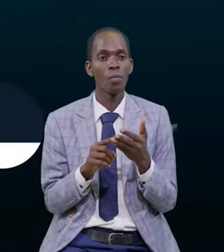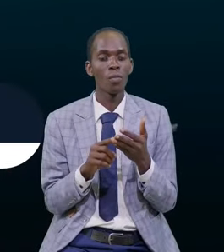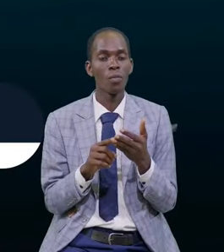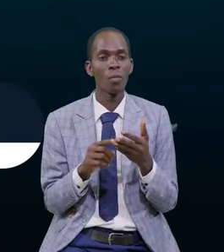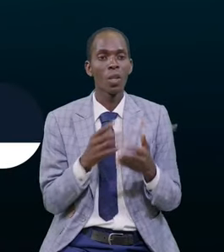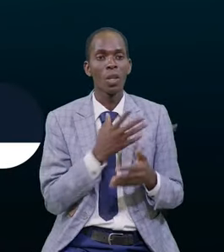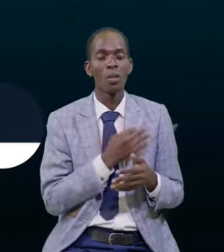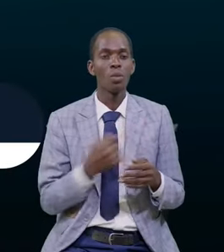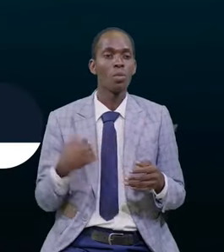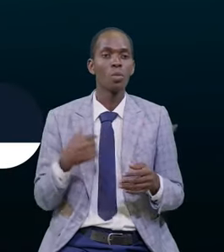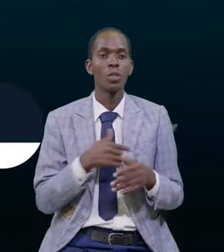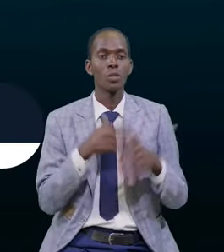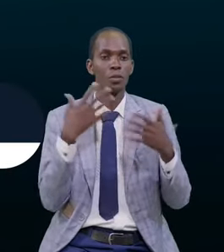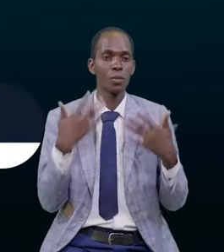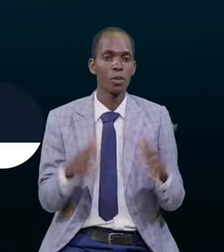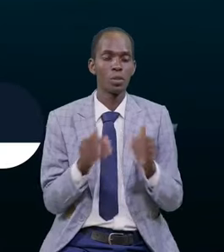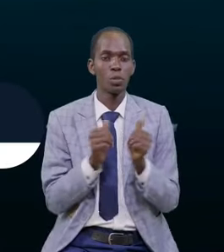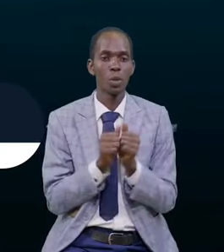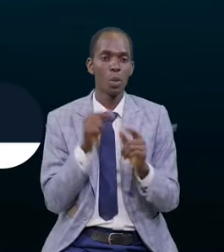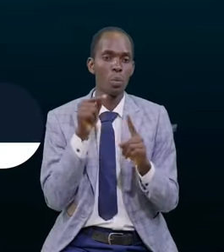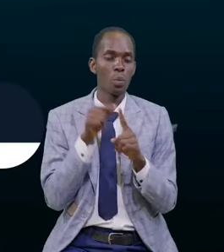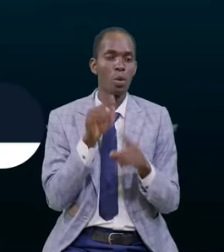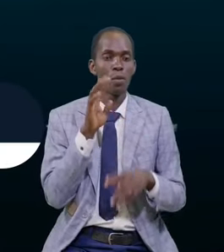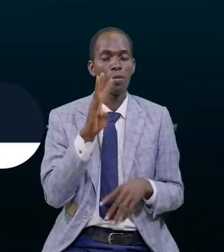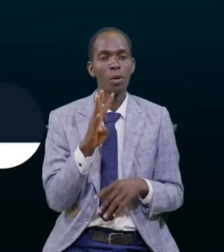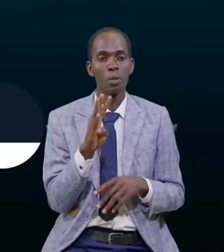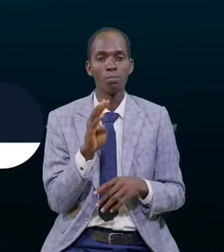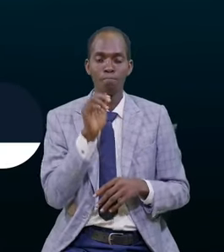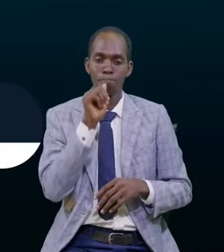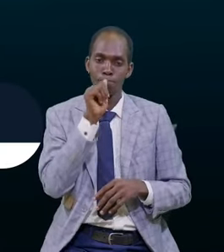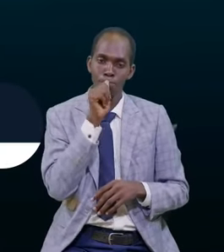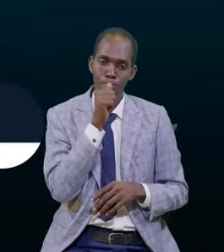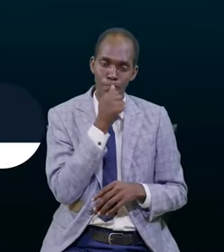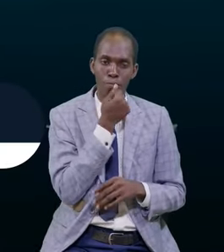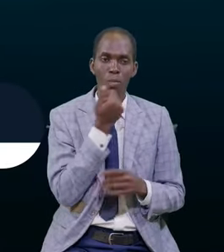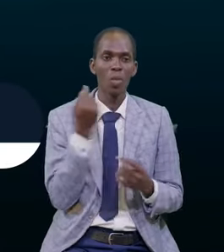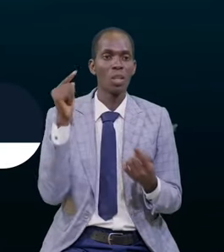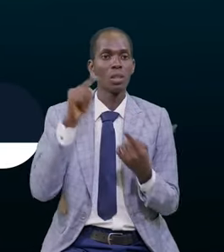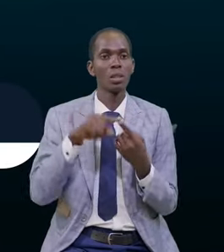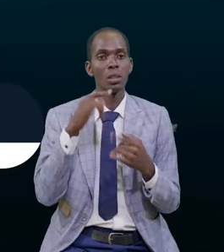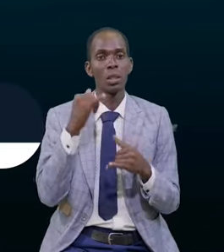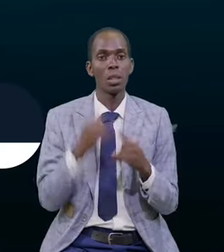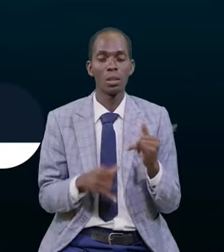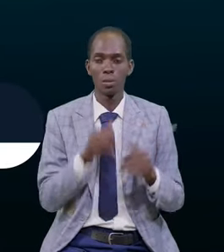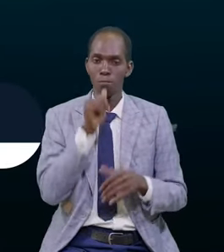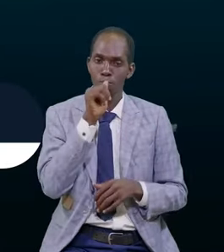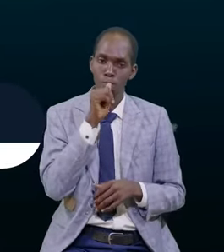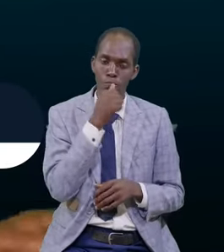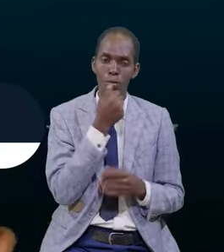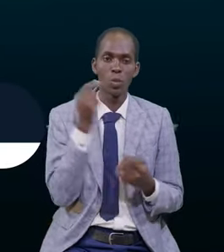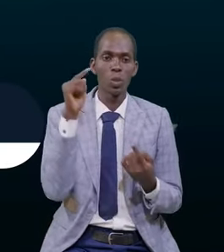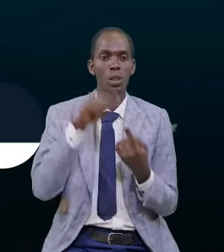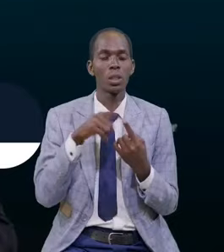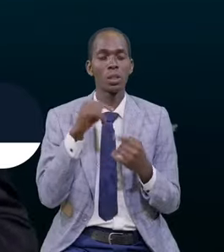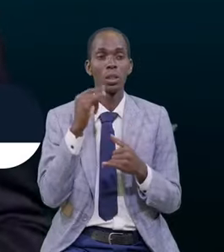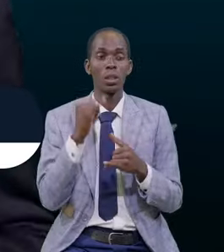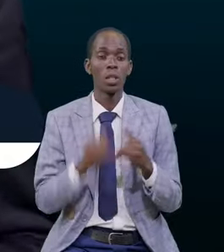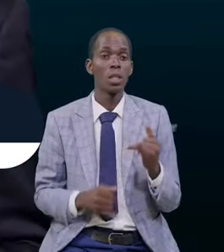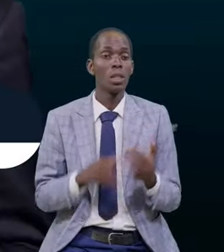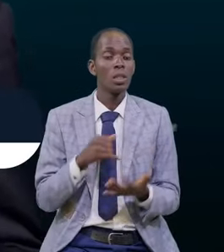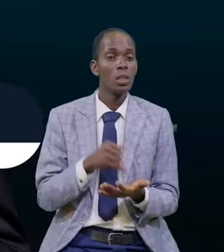up with point 4 uring to the end enduring to the end is a good thing to make a good